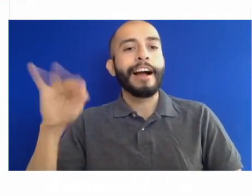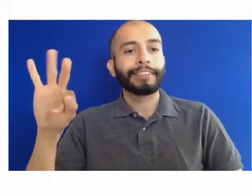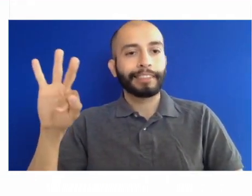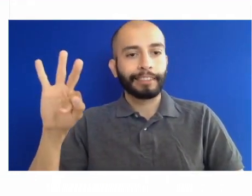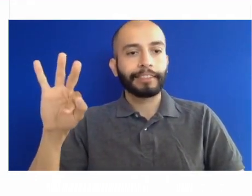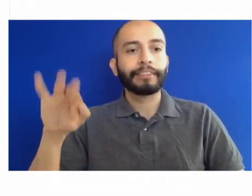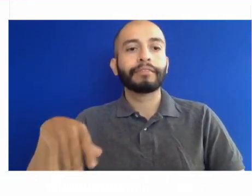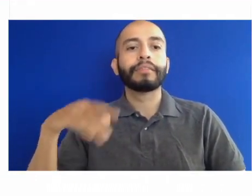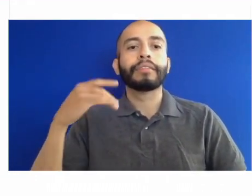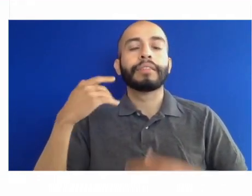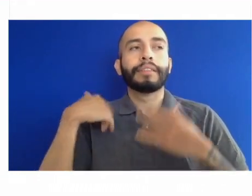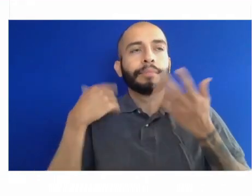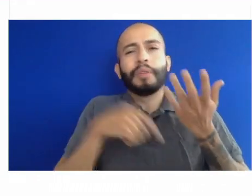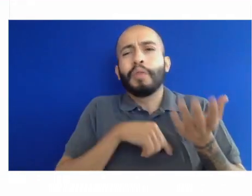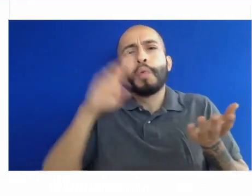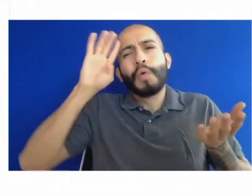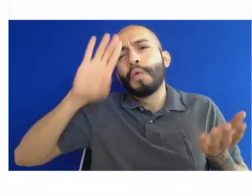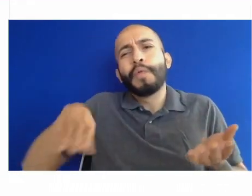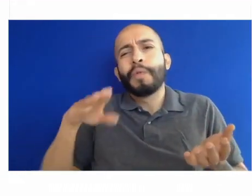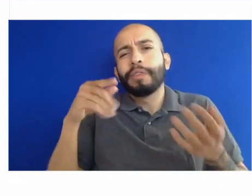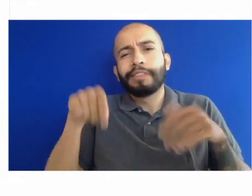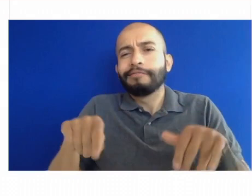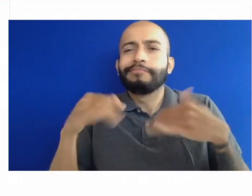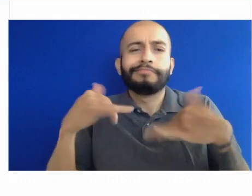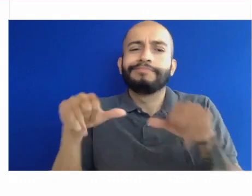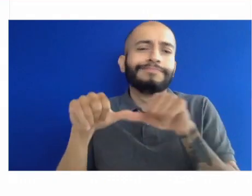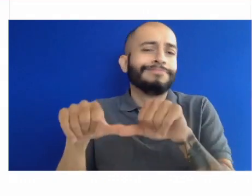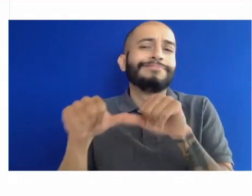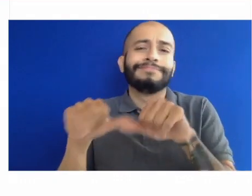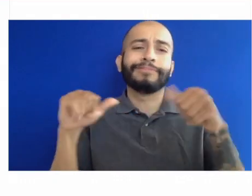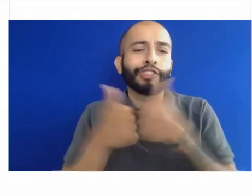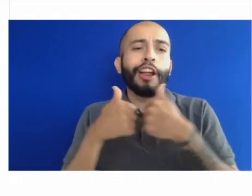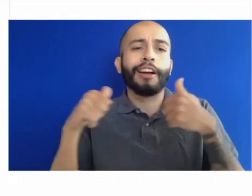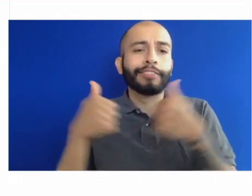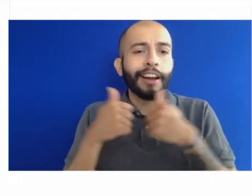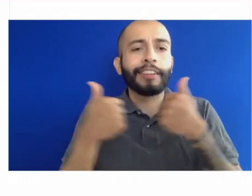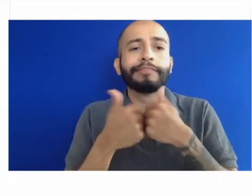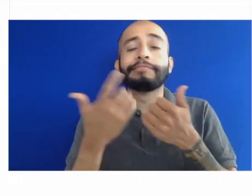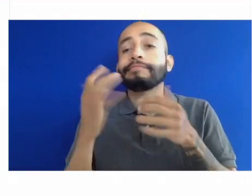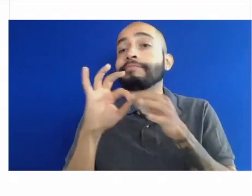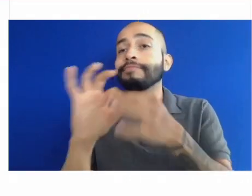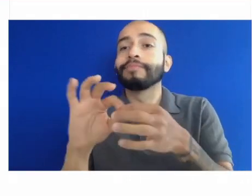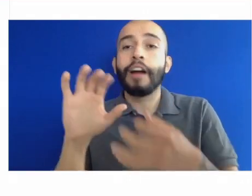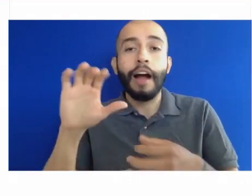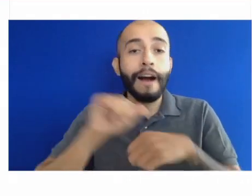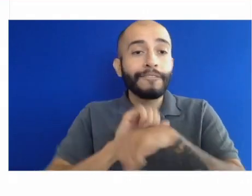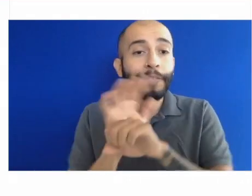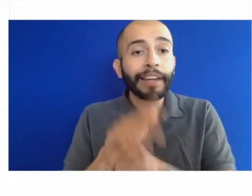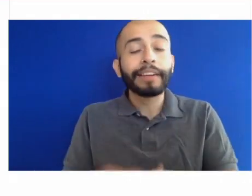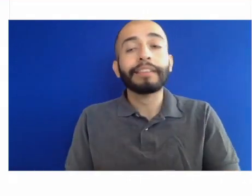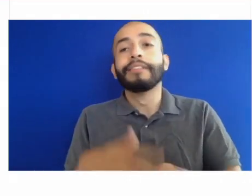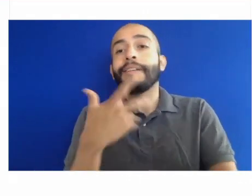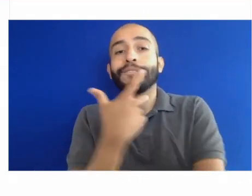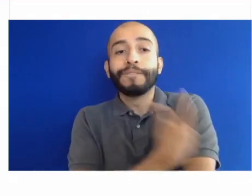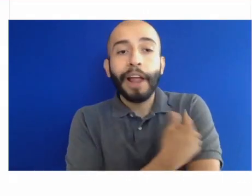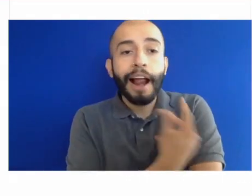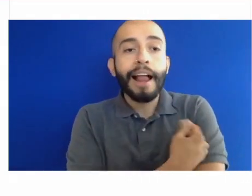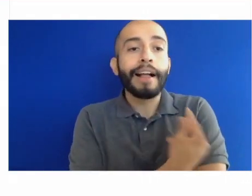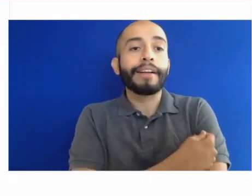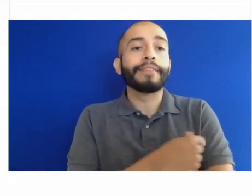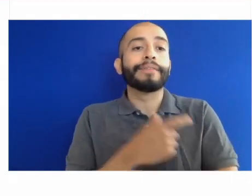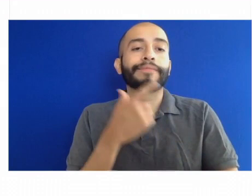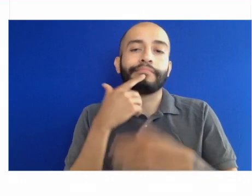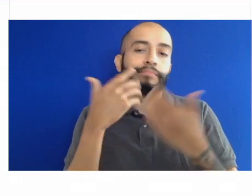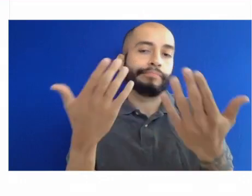and vaccination, or it's related to pick your topic du jour. So can each of the panelists perhaps think about how you see this playing out in